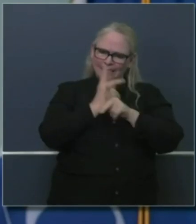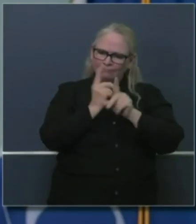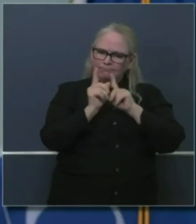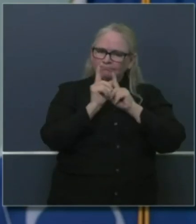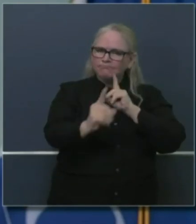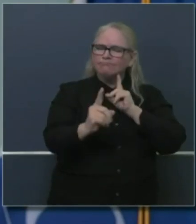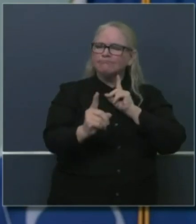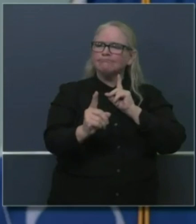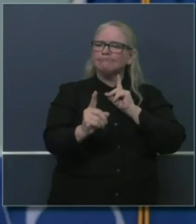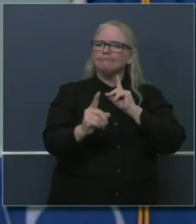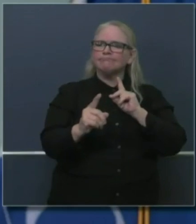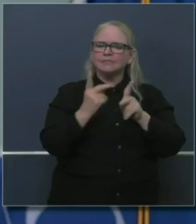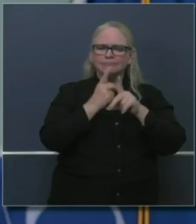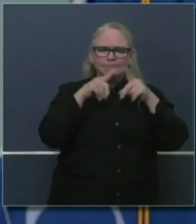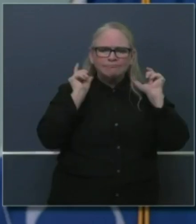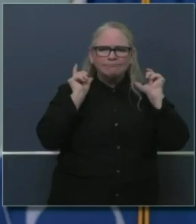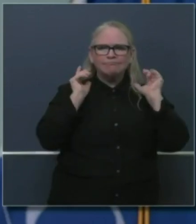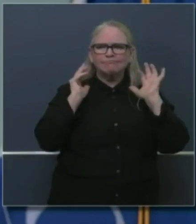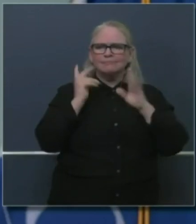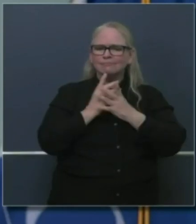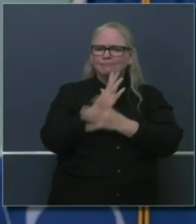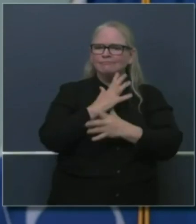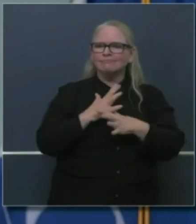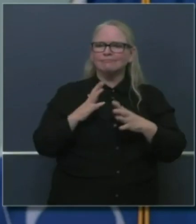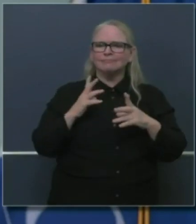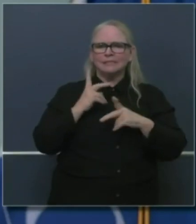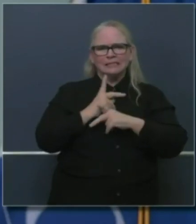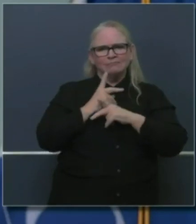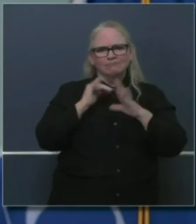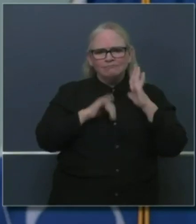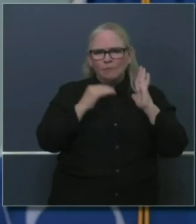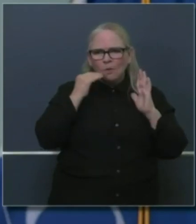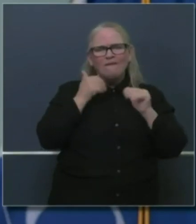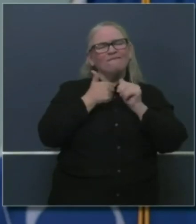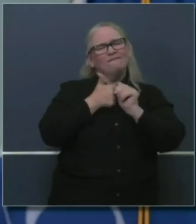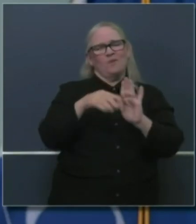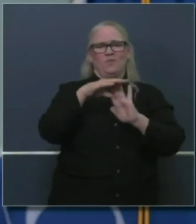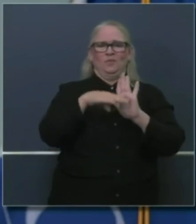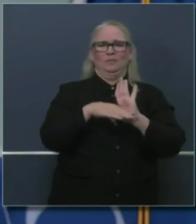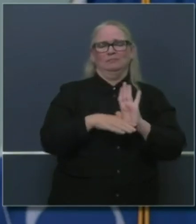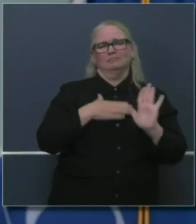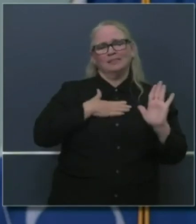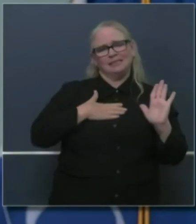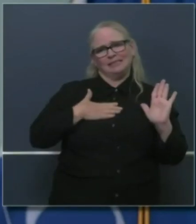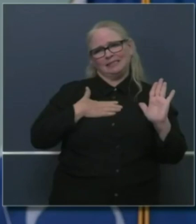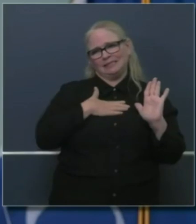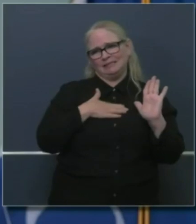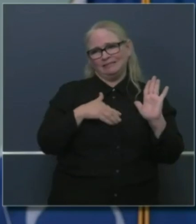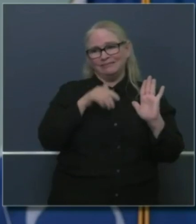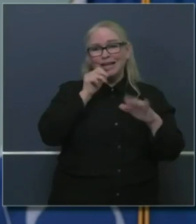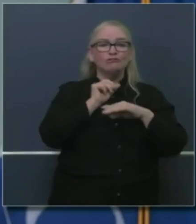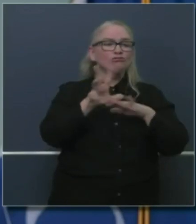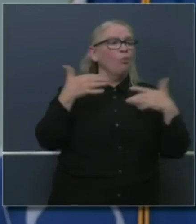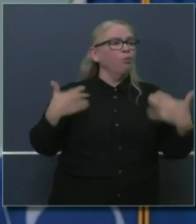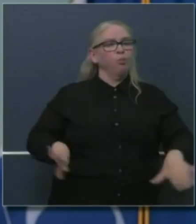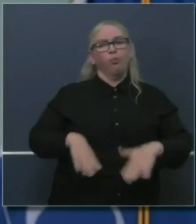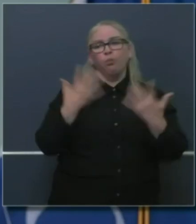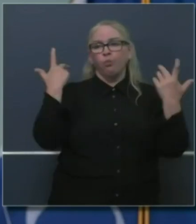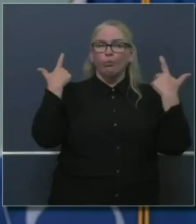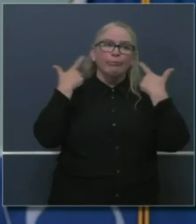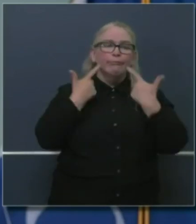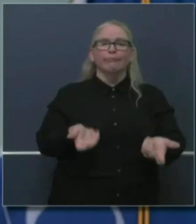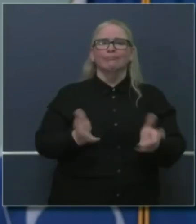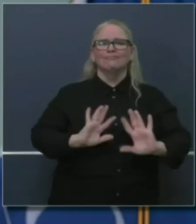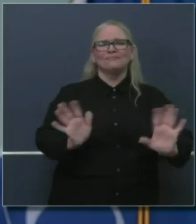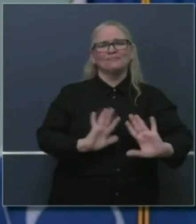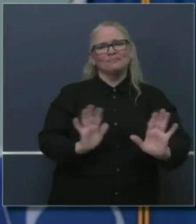another, and continue to do our best to meet the spirit of these guidelines and not get ahead of ourselves at peril that we see